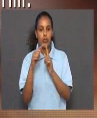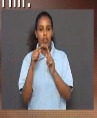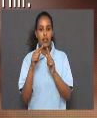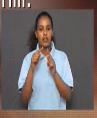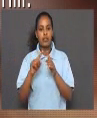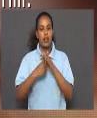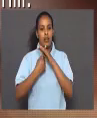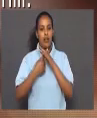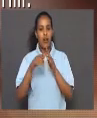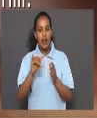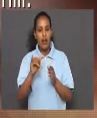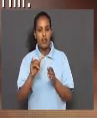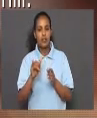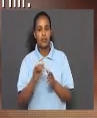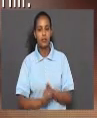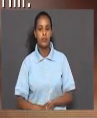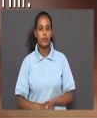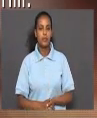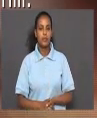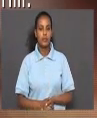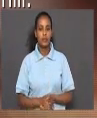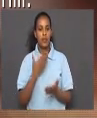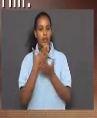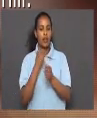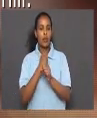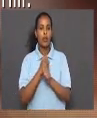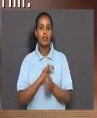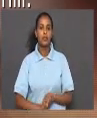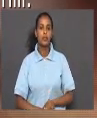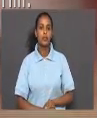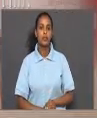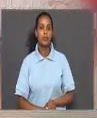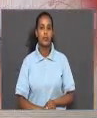started, like pushing. Great work.